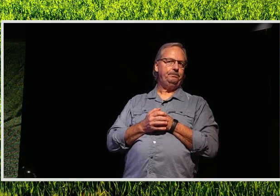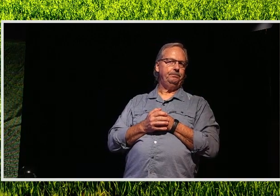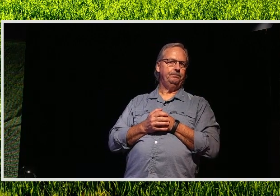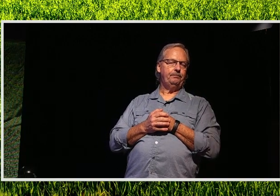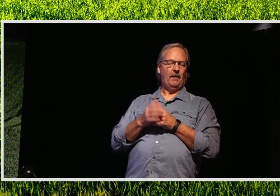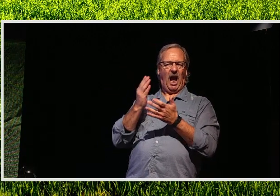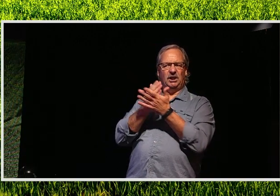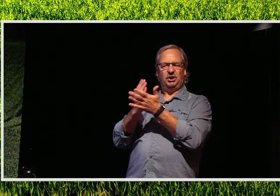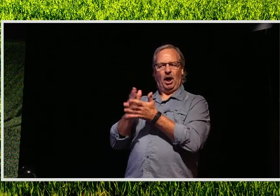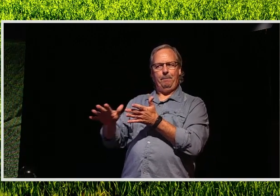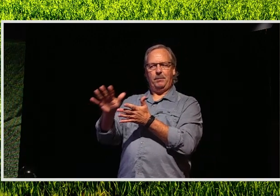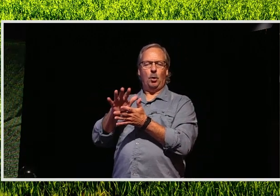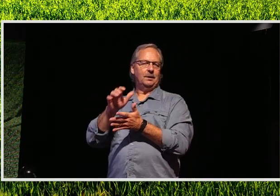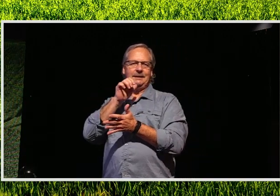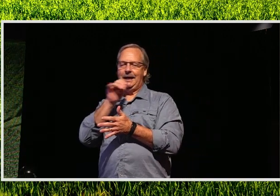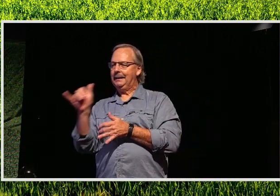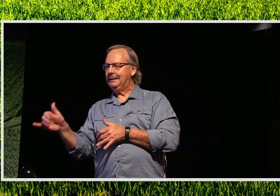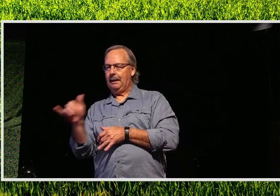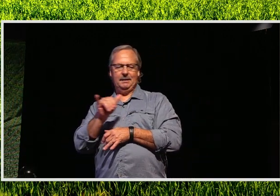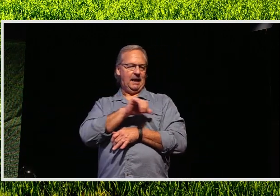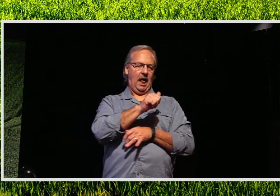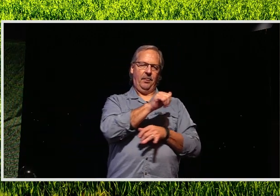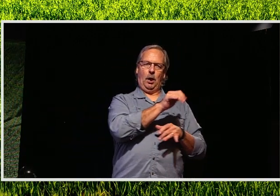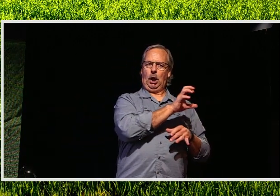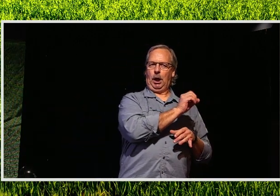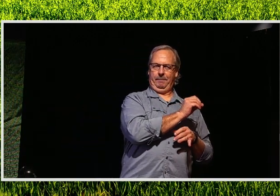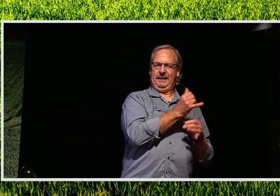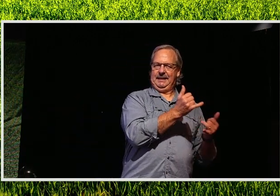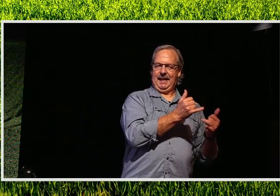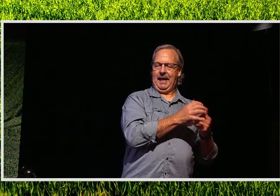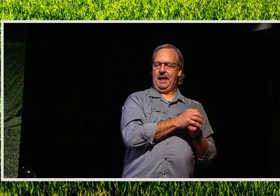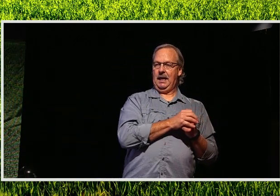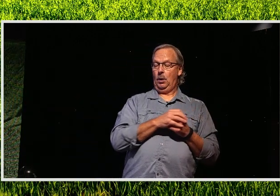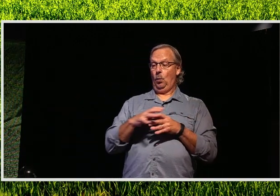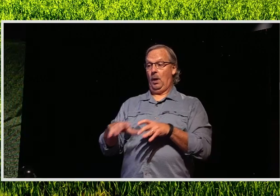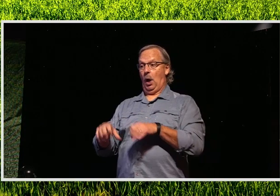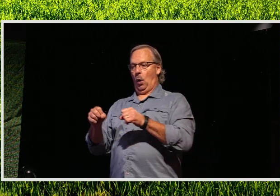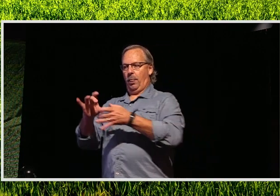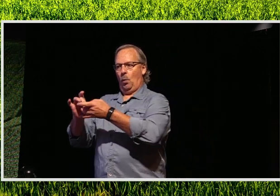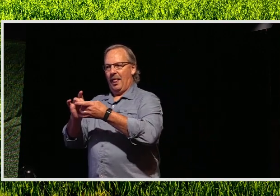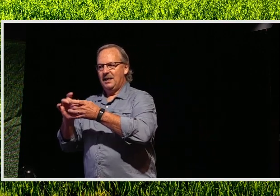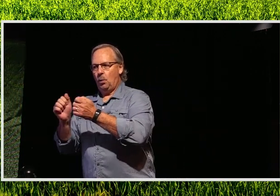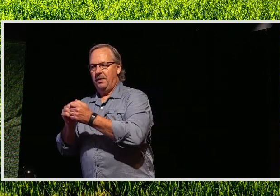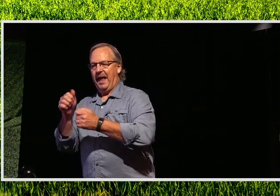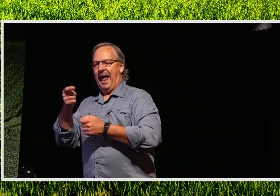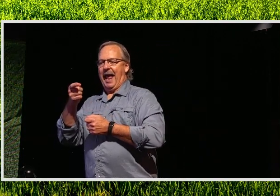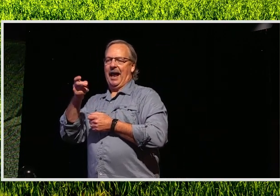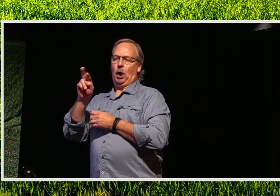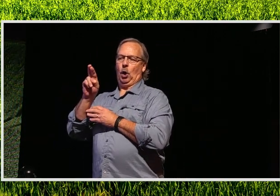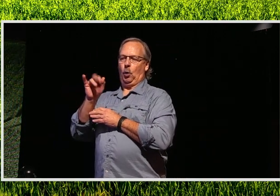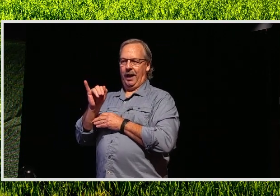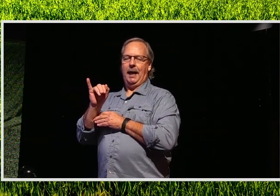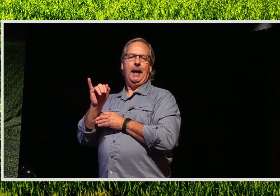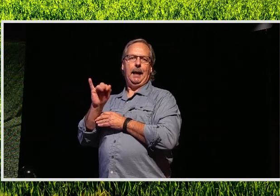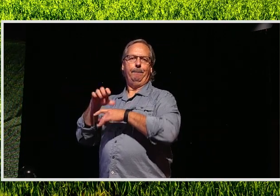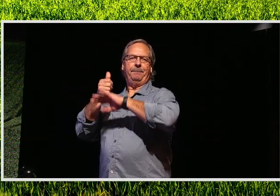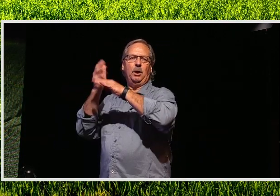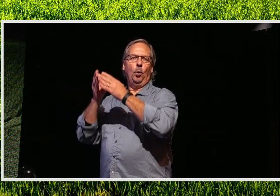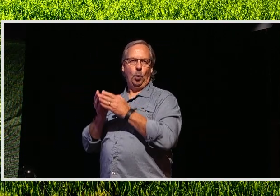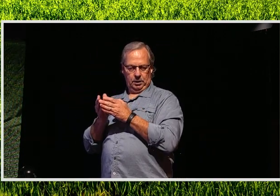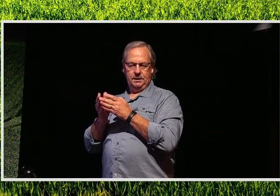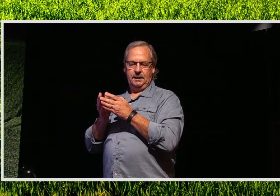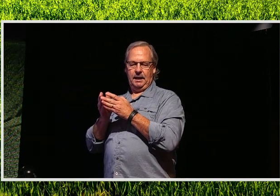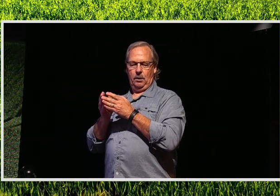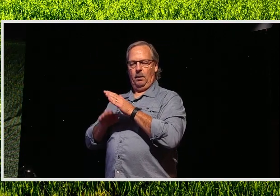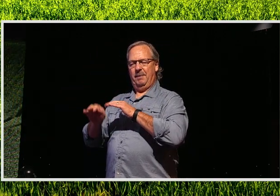ChopLocal's unlike any other company out there today. We own the relationship with the agripreneurs, and they trust us based on our